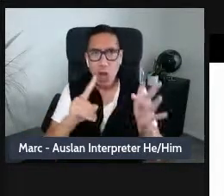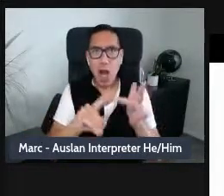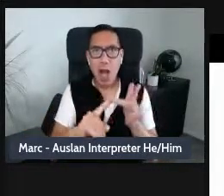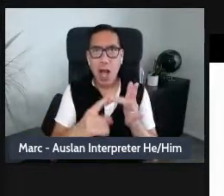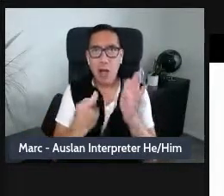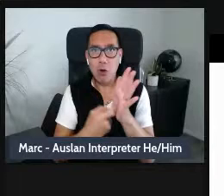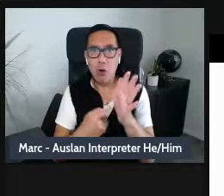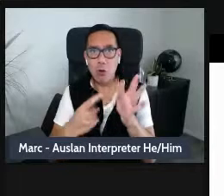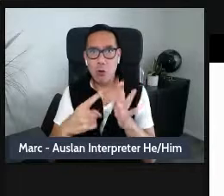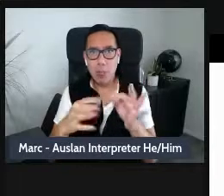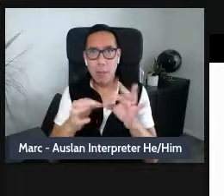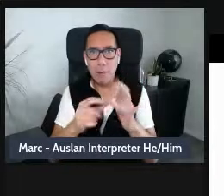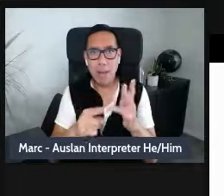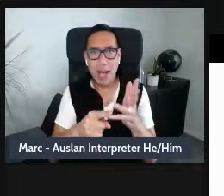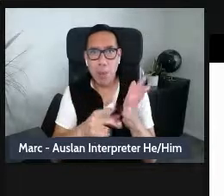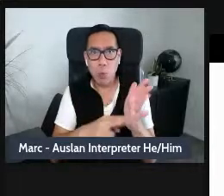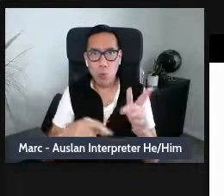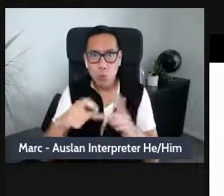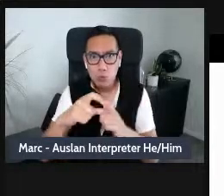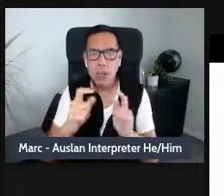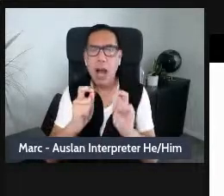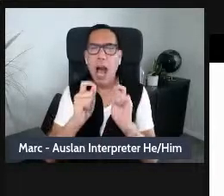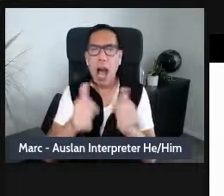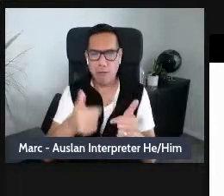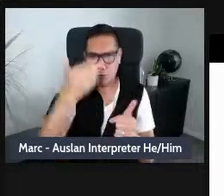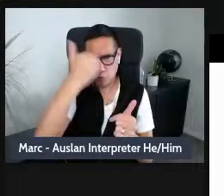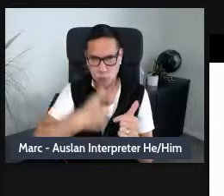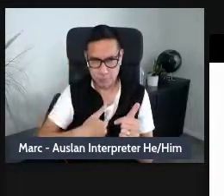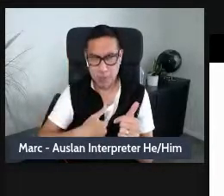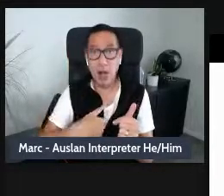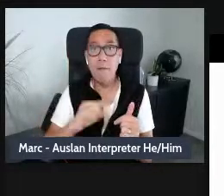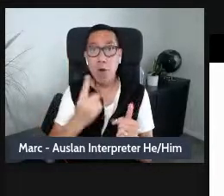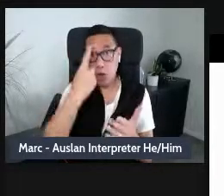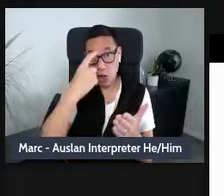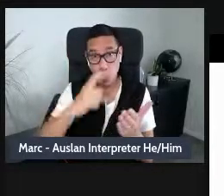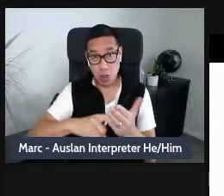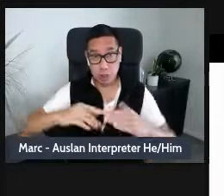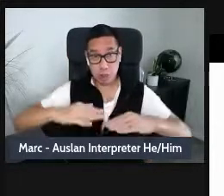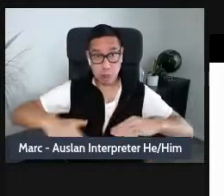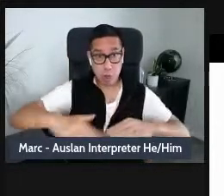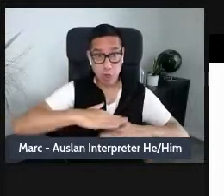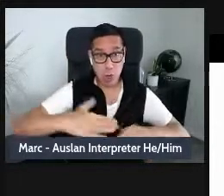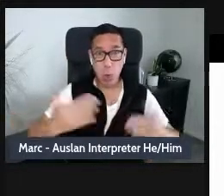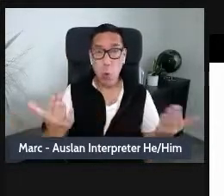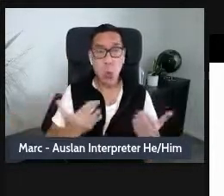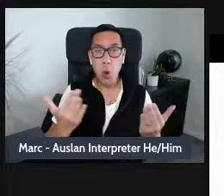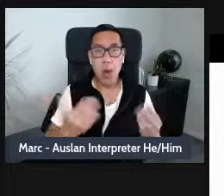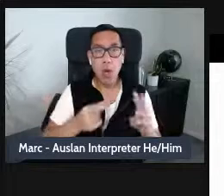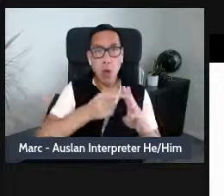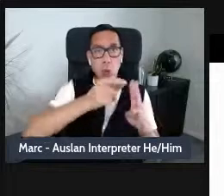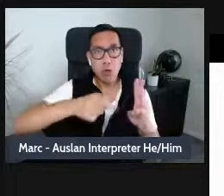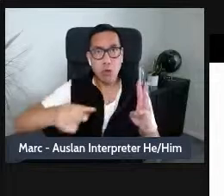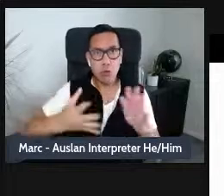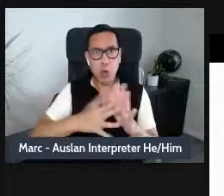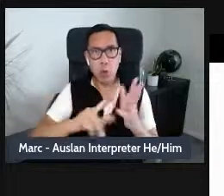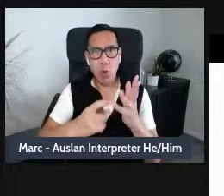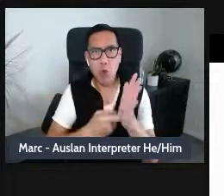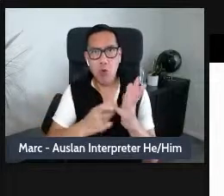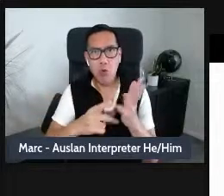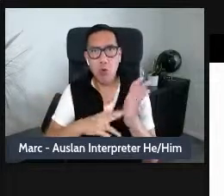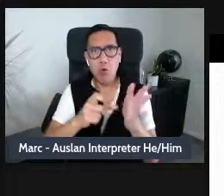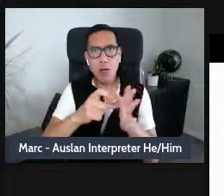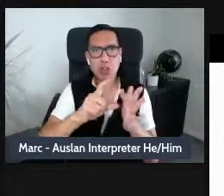Stroke. But firstly, I'd like to acknowledge that I'm giving this presentation from the land of the Wurundjeri people of the Kulin